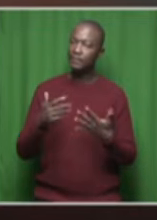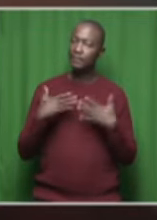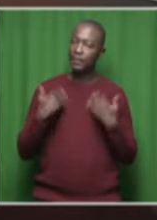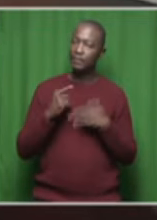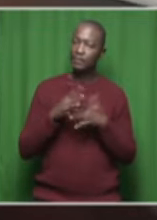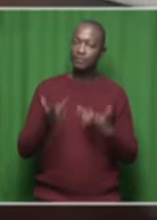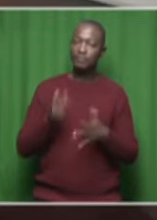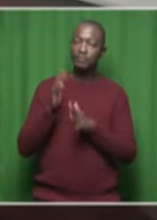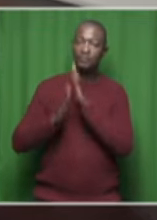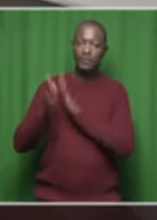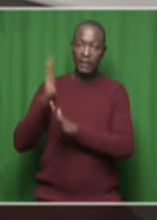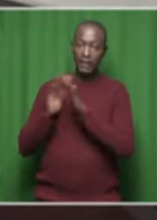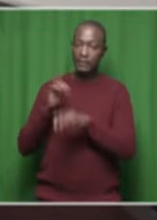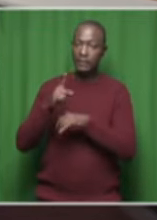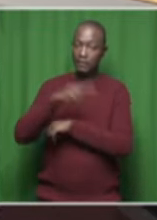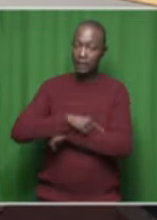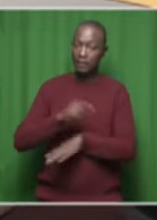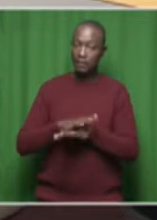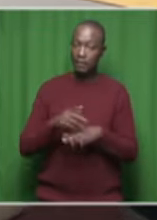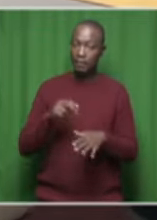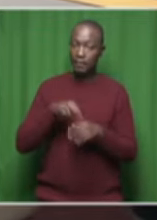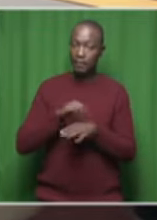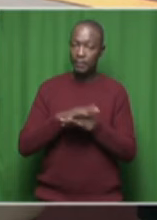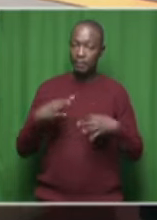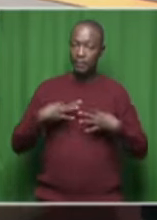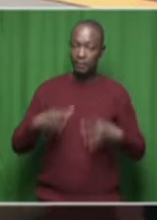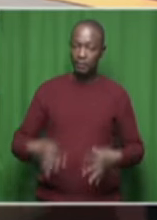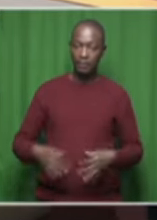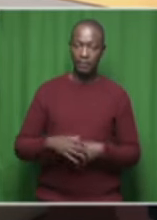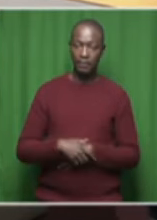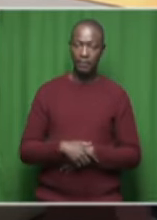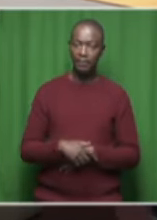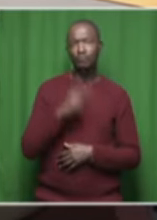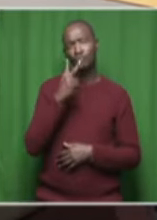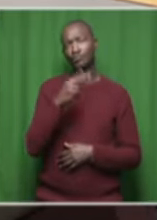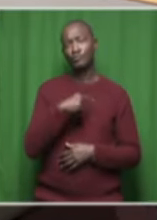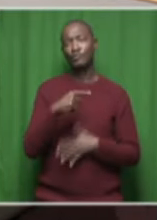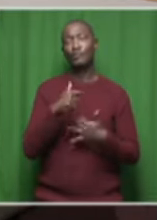It's Heritage Day, as you can see. You full look splendid indeed.